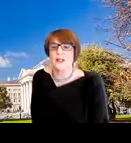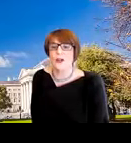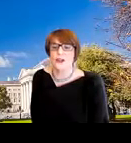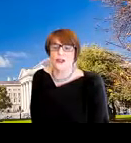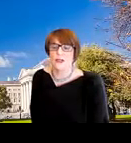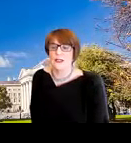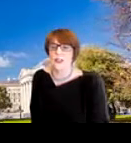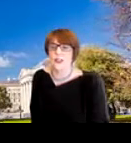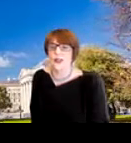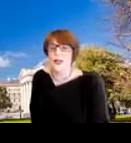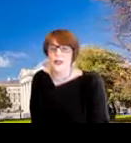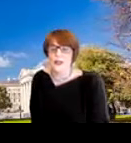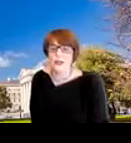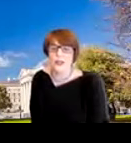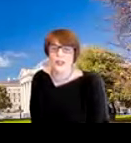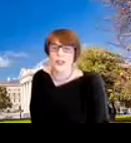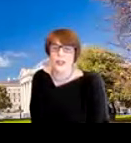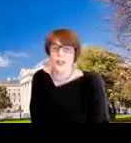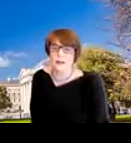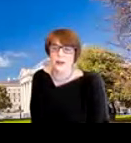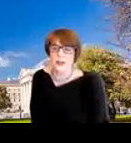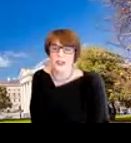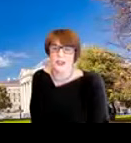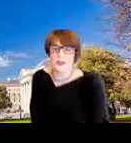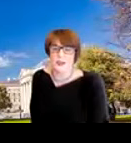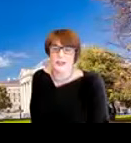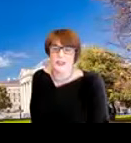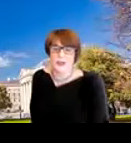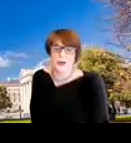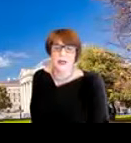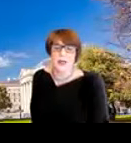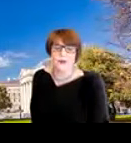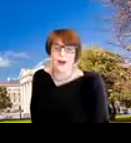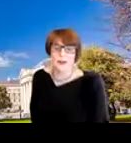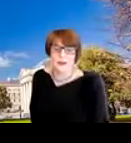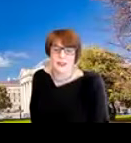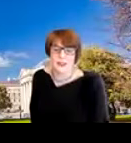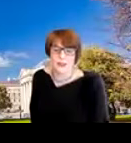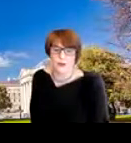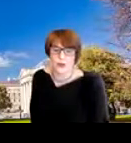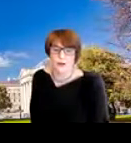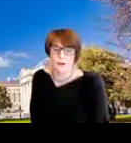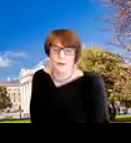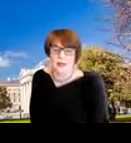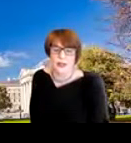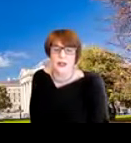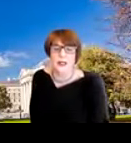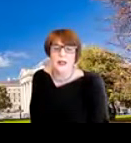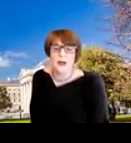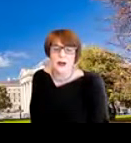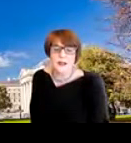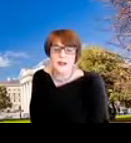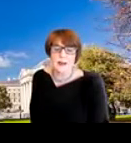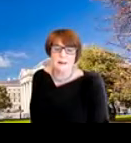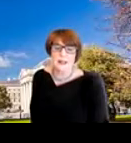representative longitudinal study conducted on ageing in people with intellectual disability, where we have comparability to the general population,